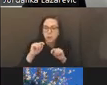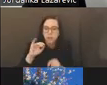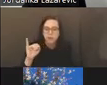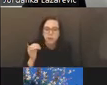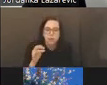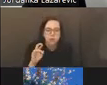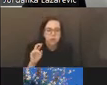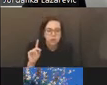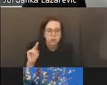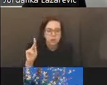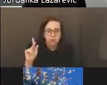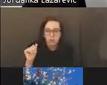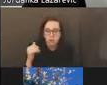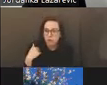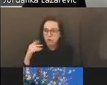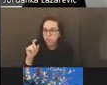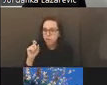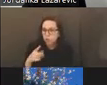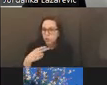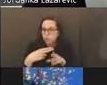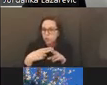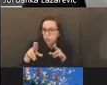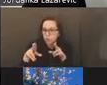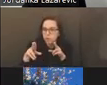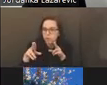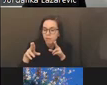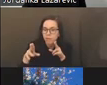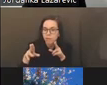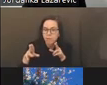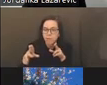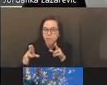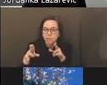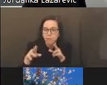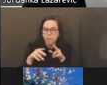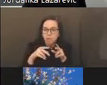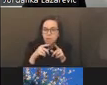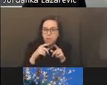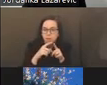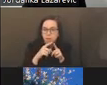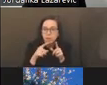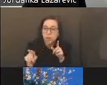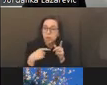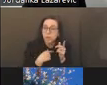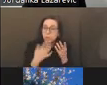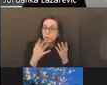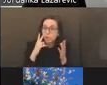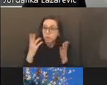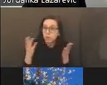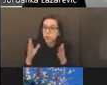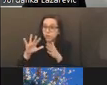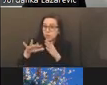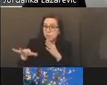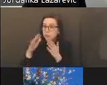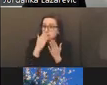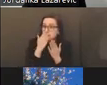I do have a few just kind of short questions for you. I know we saw your work here in the space, and thank you again